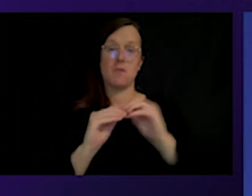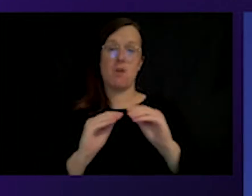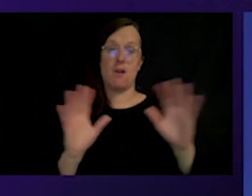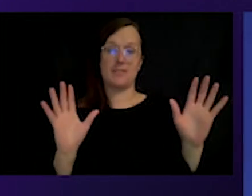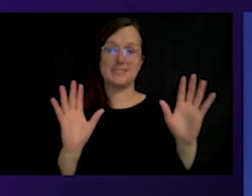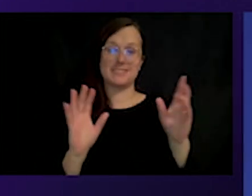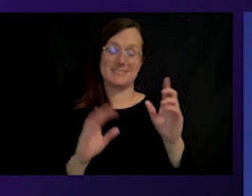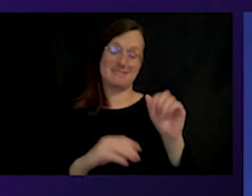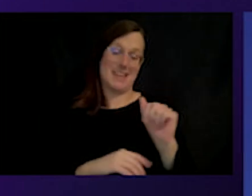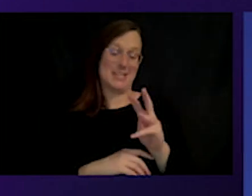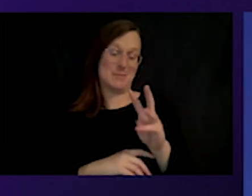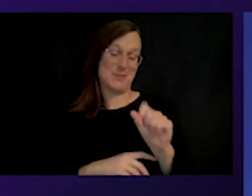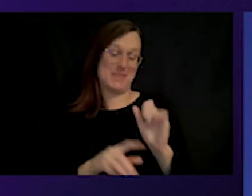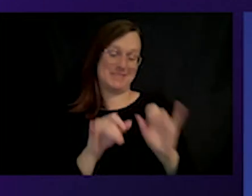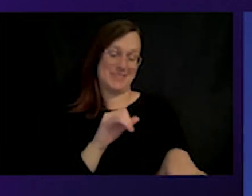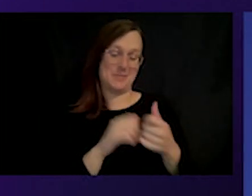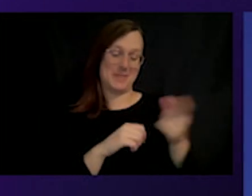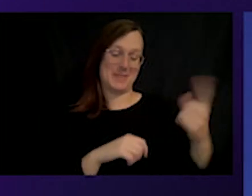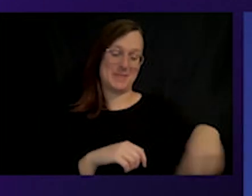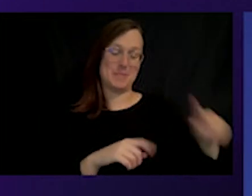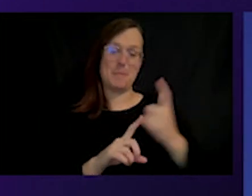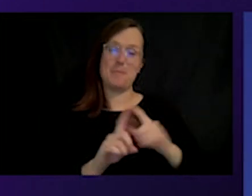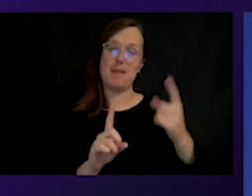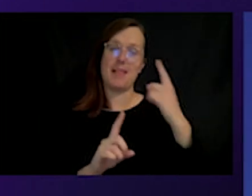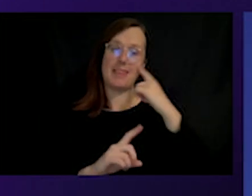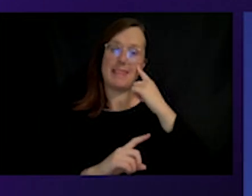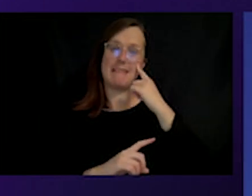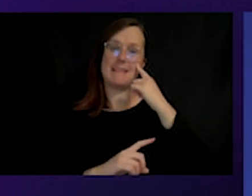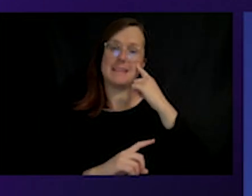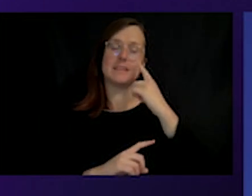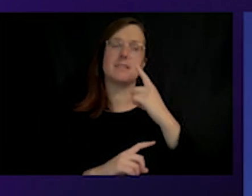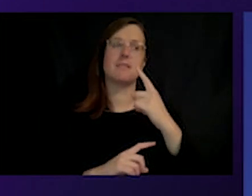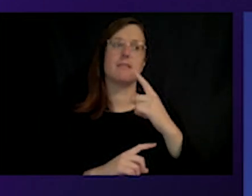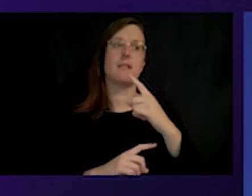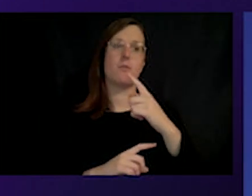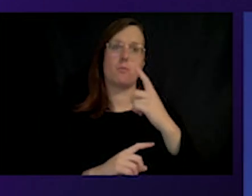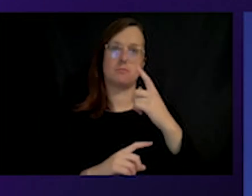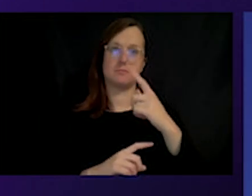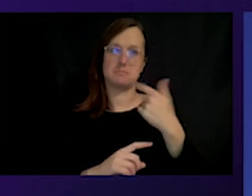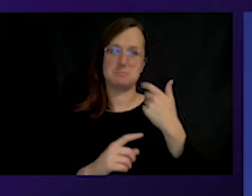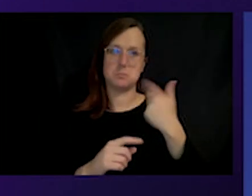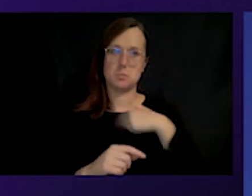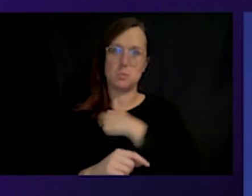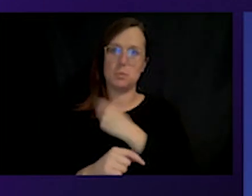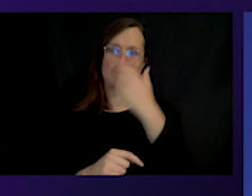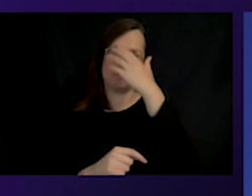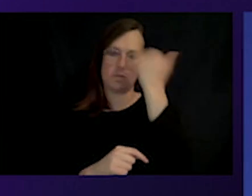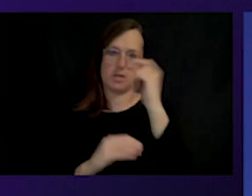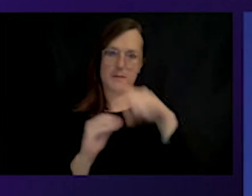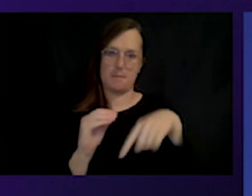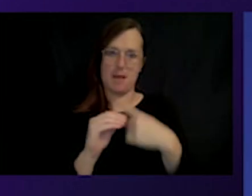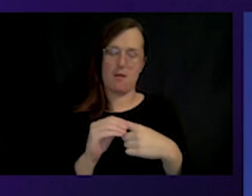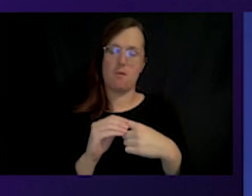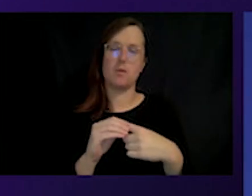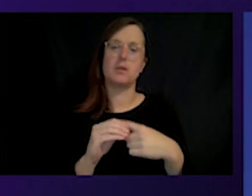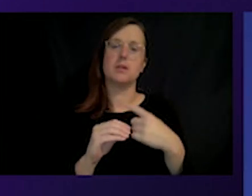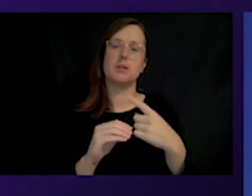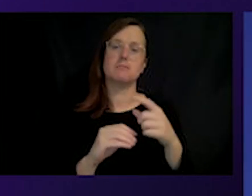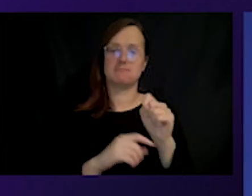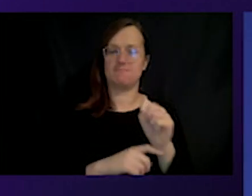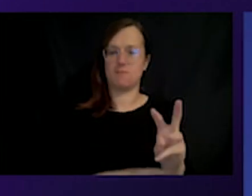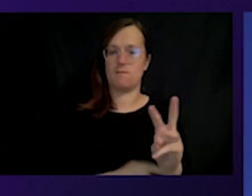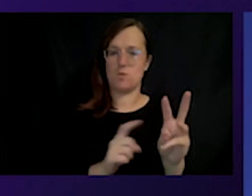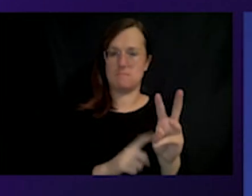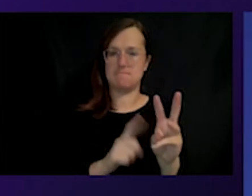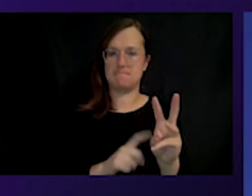AWS. But I do think what often gets forgotten in the conversation, especially on Silicon Innovation Day, is software. And it's